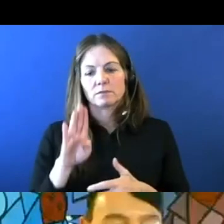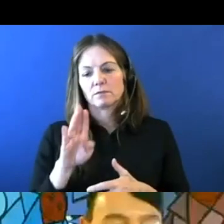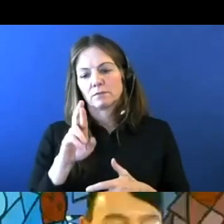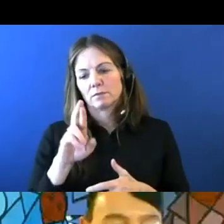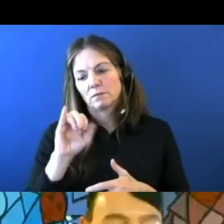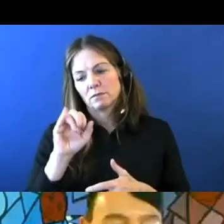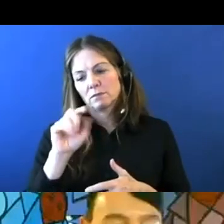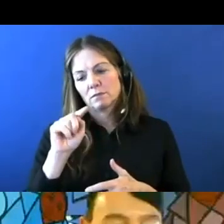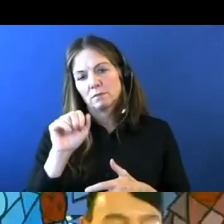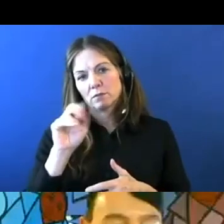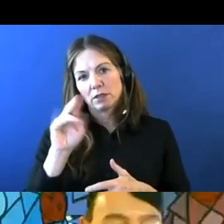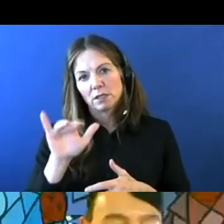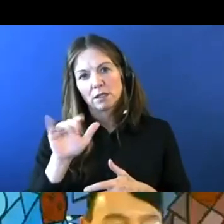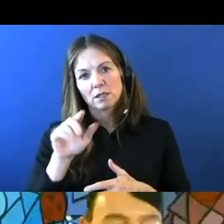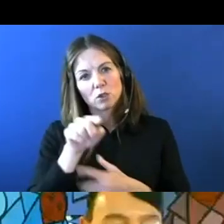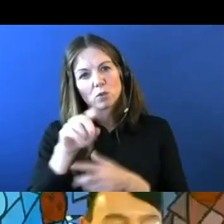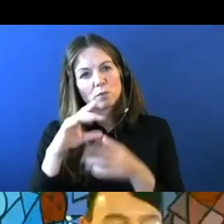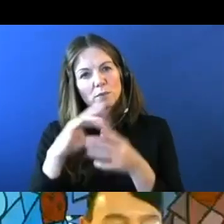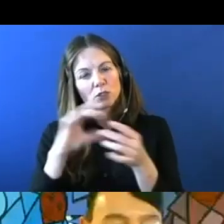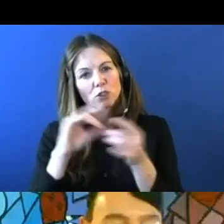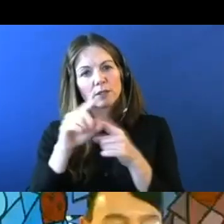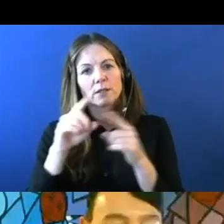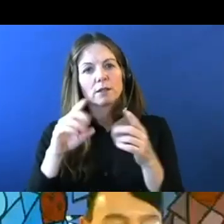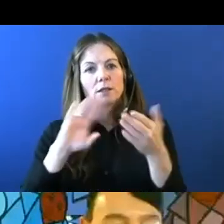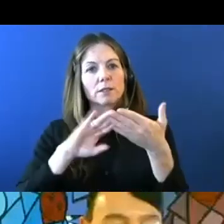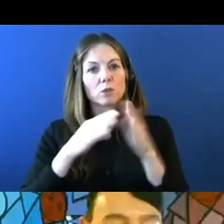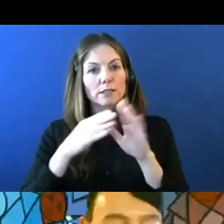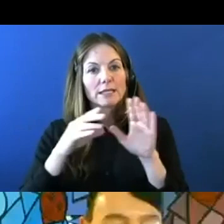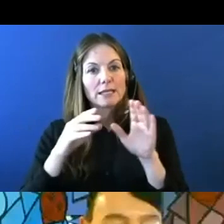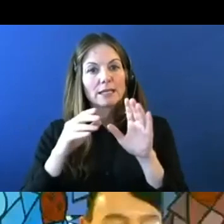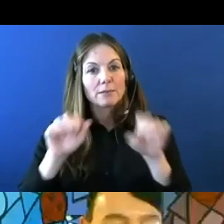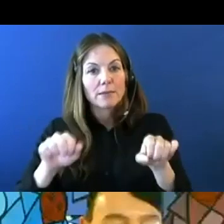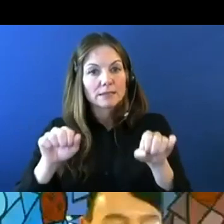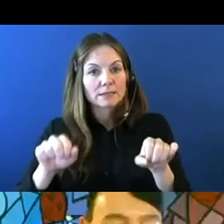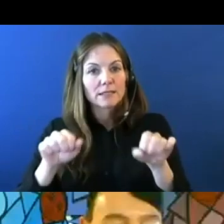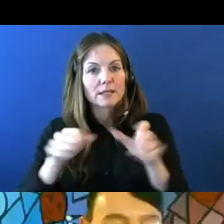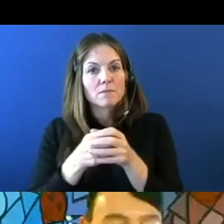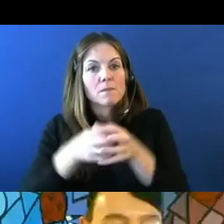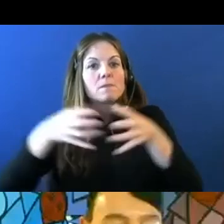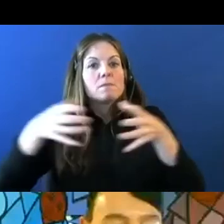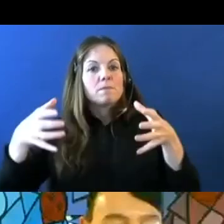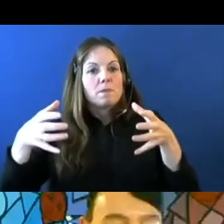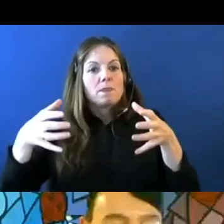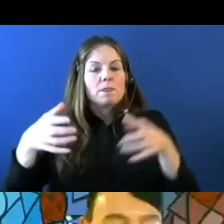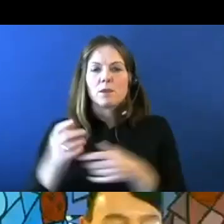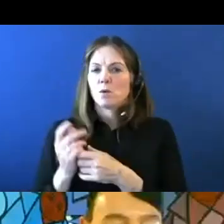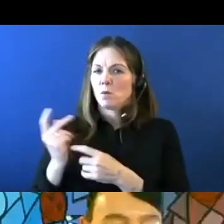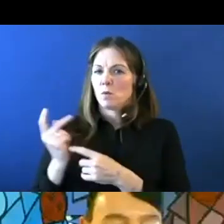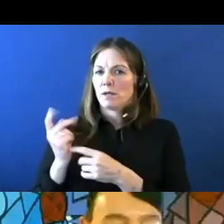building community capacity. And I'm thinking about the research project that you and I both worked on, community participatory